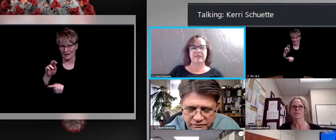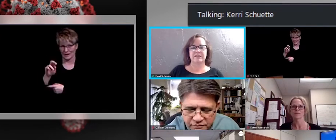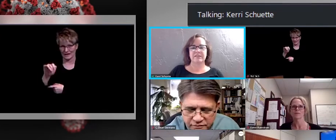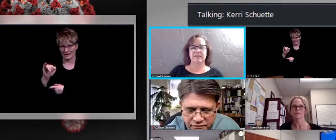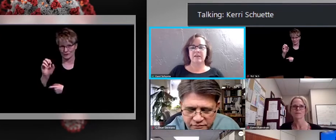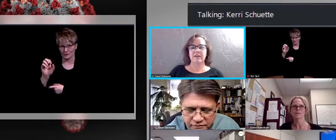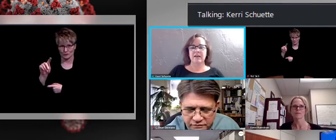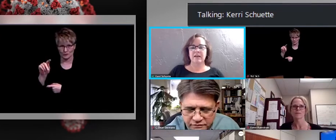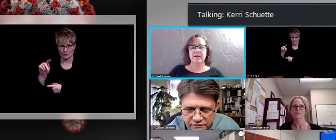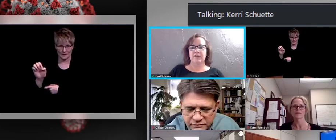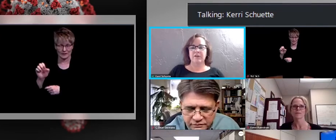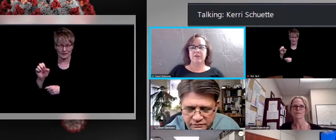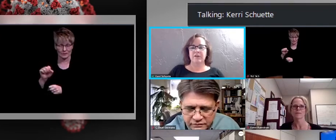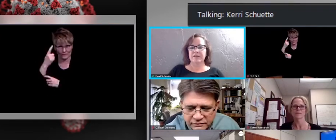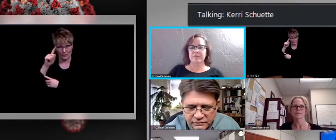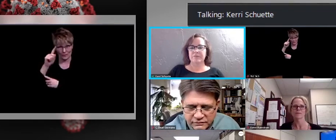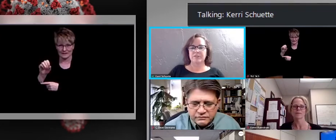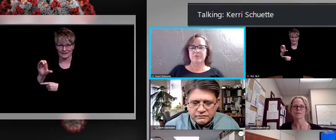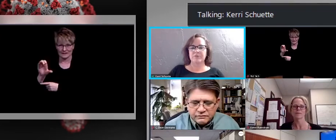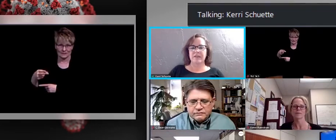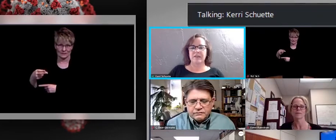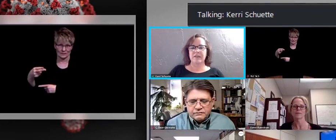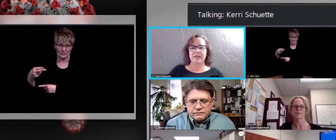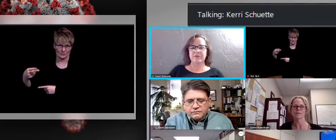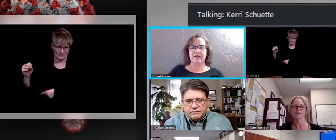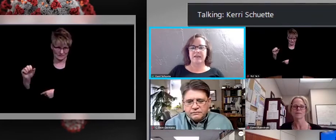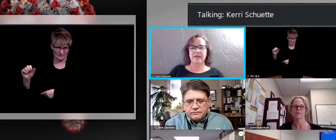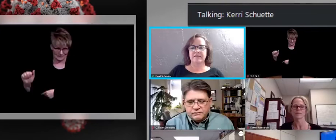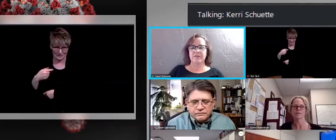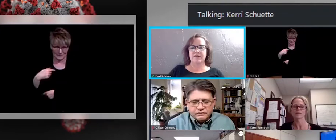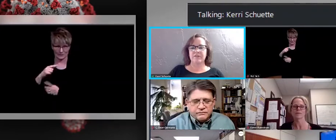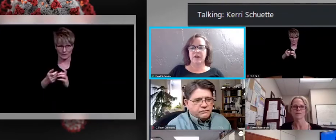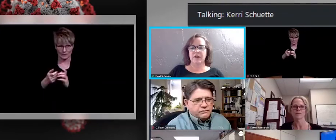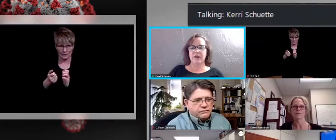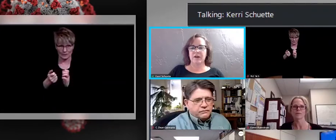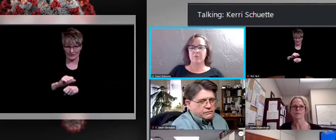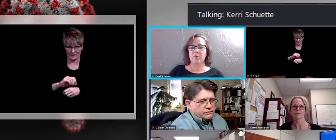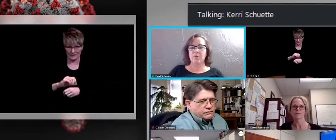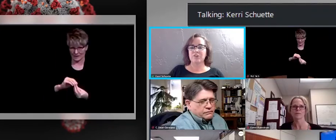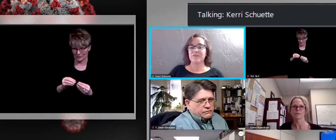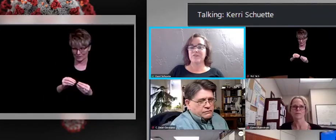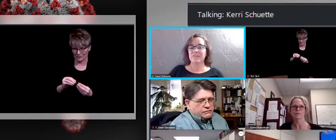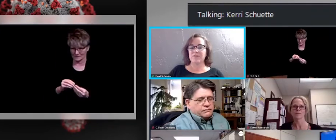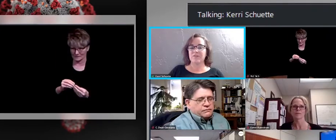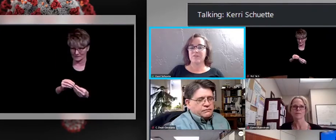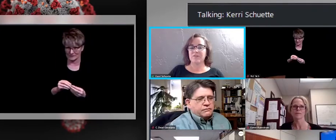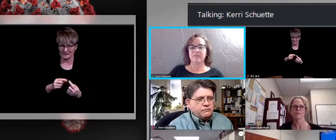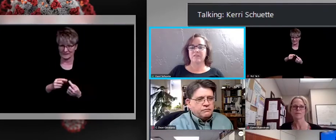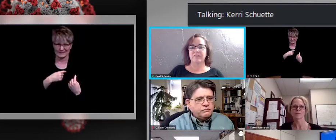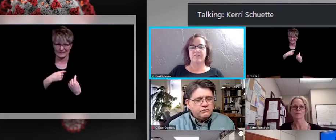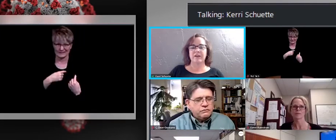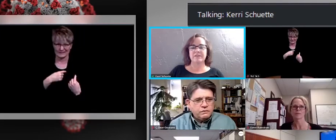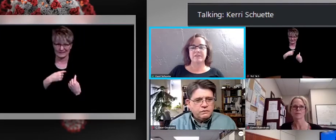Services Agency. I'll start, as we always do, with the numbers. As of March 15th, we've